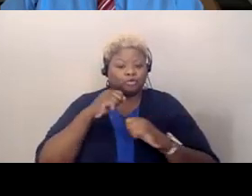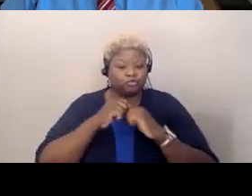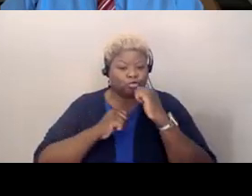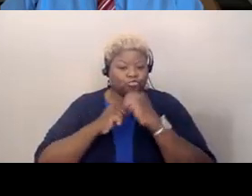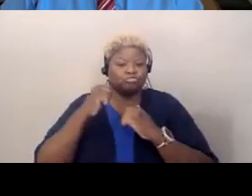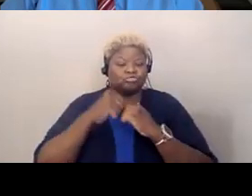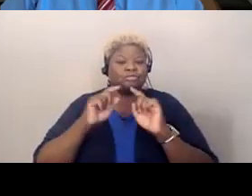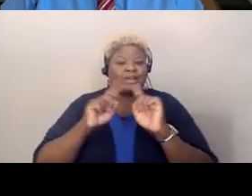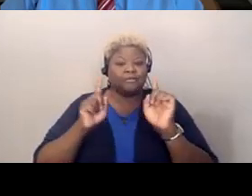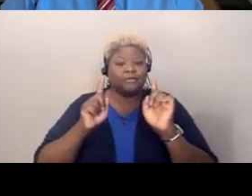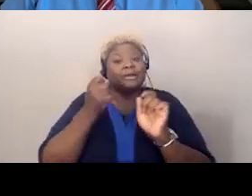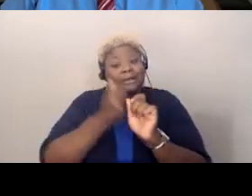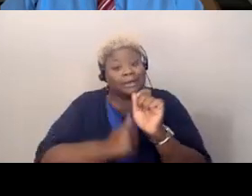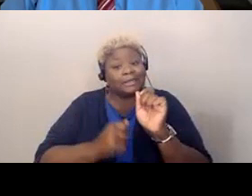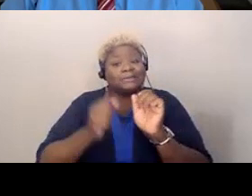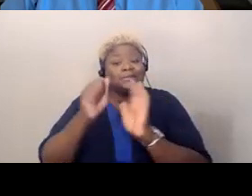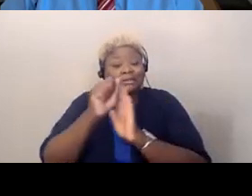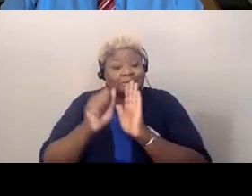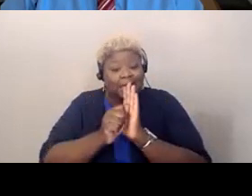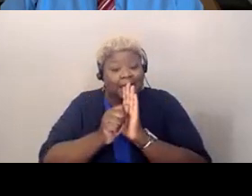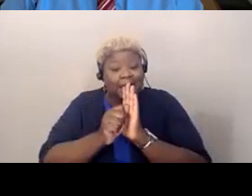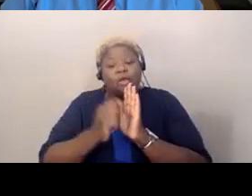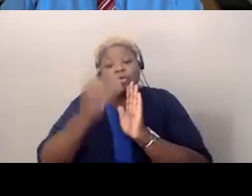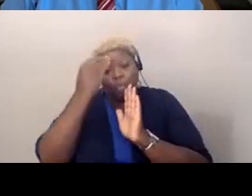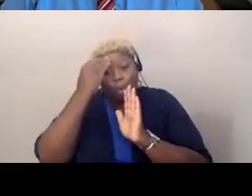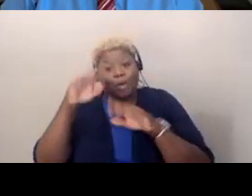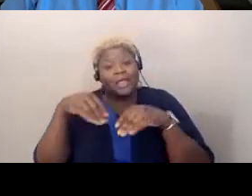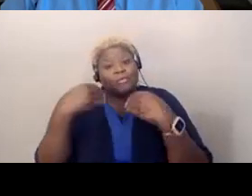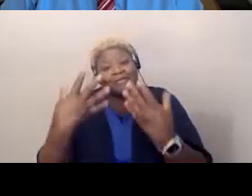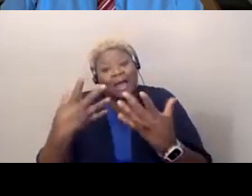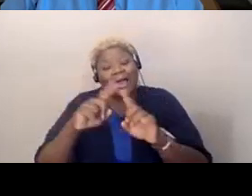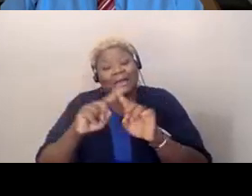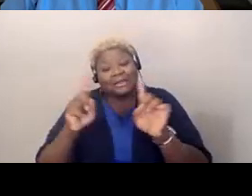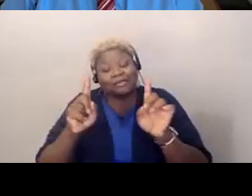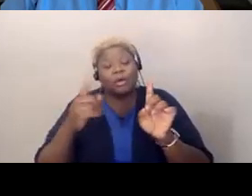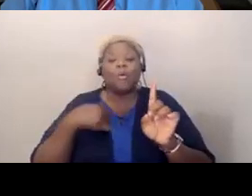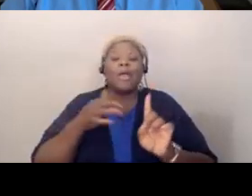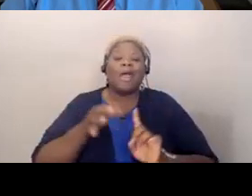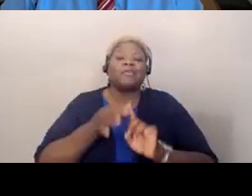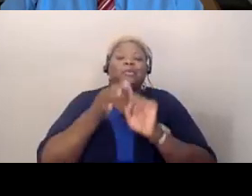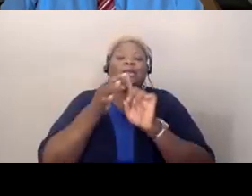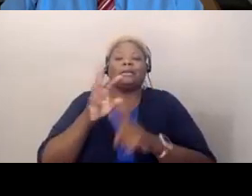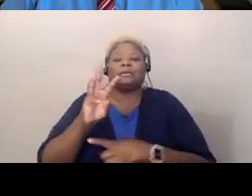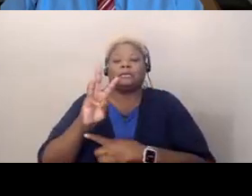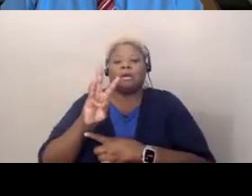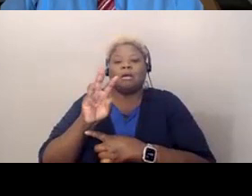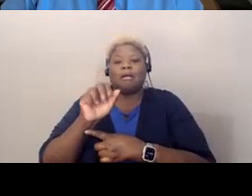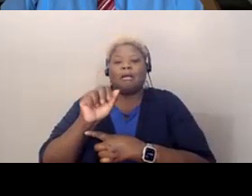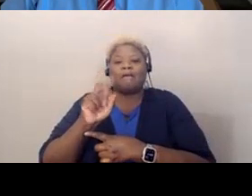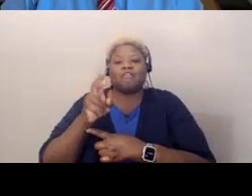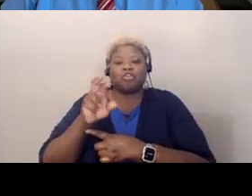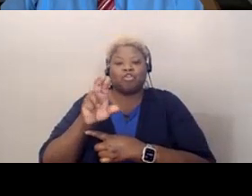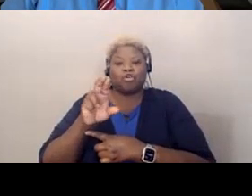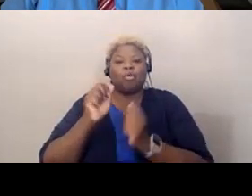differently. Each state structures what they provide differently. We have a very unique waiver for our